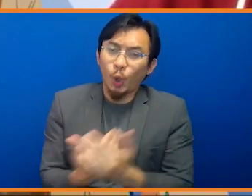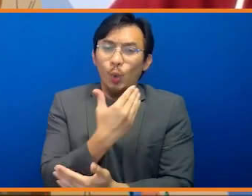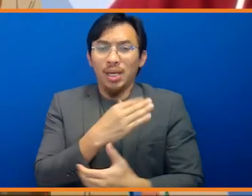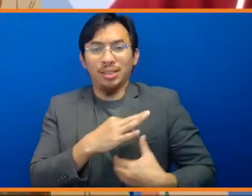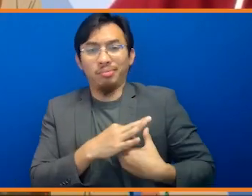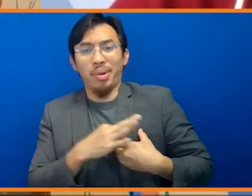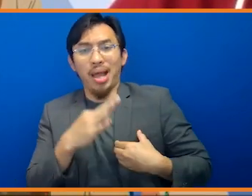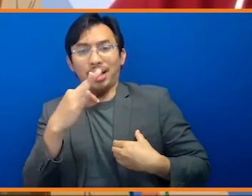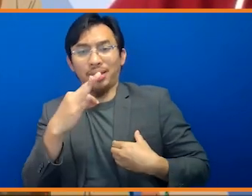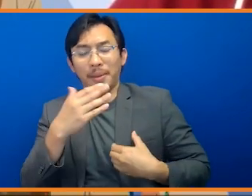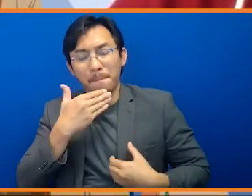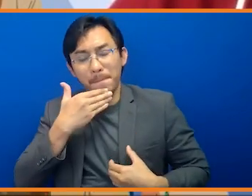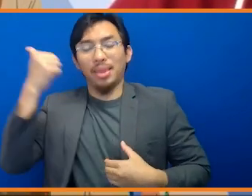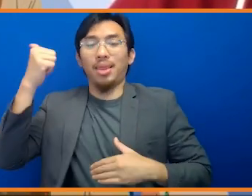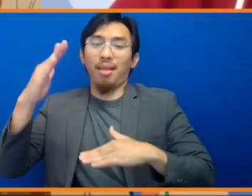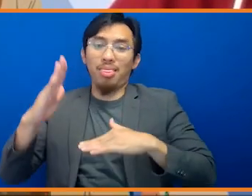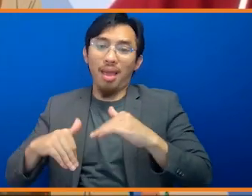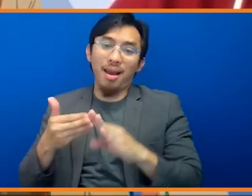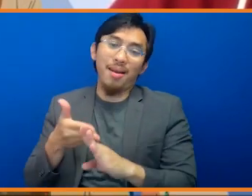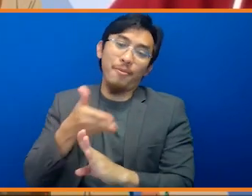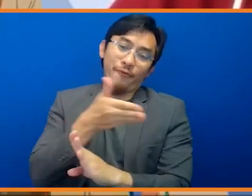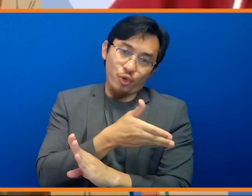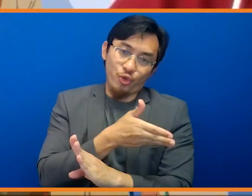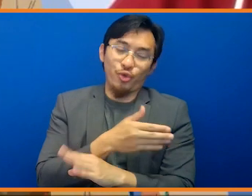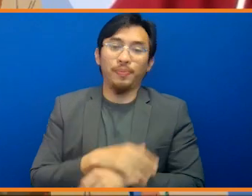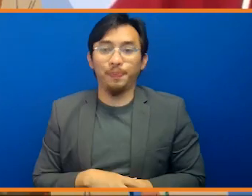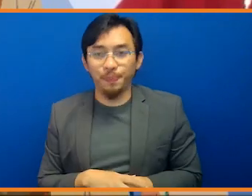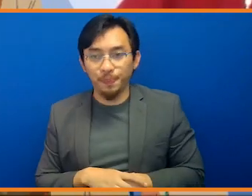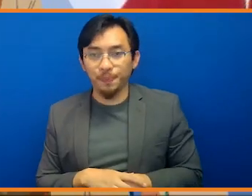spirit to be better than before. Okay.